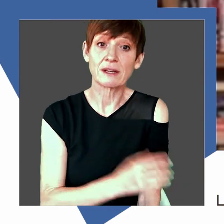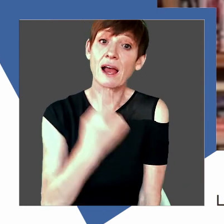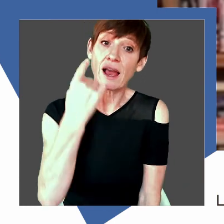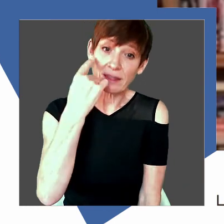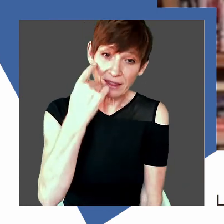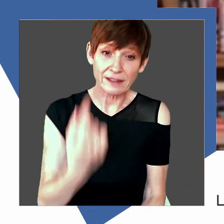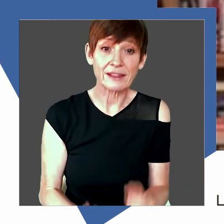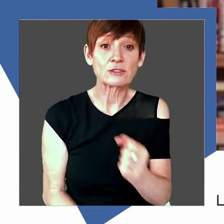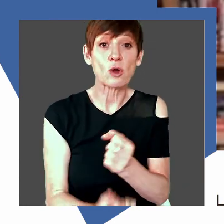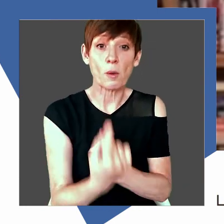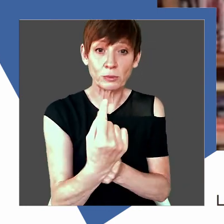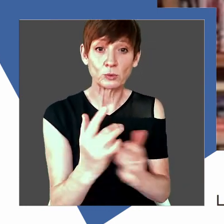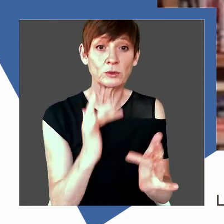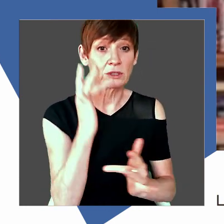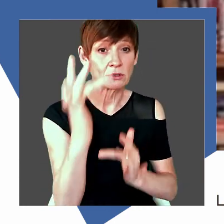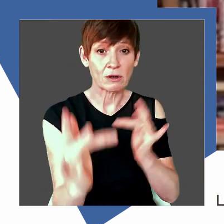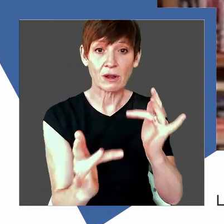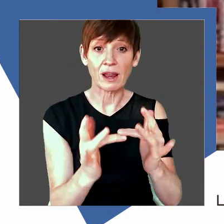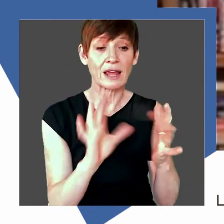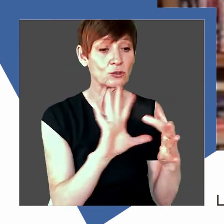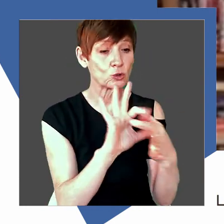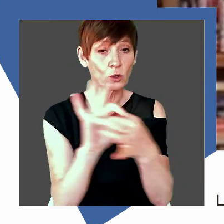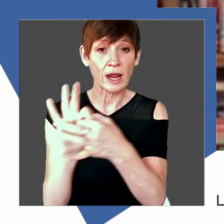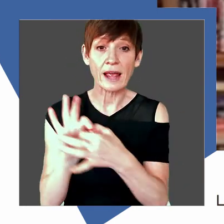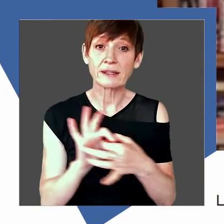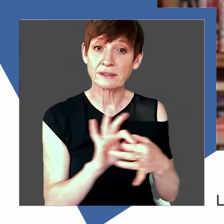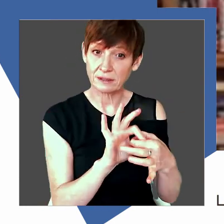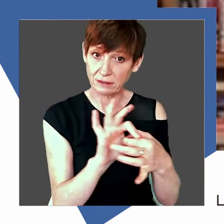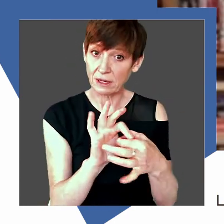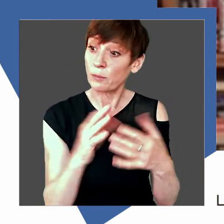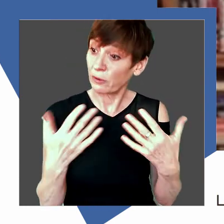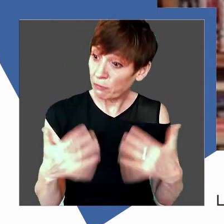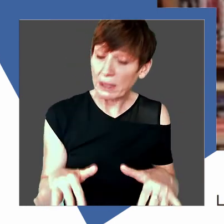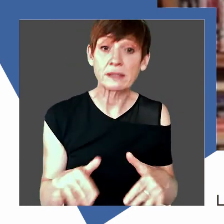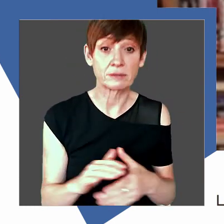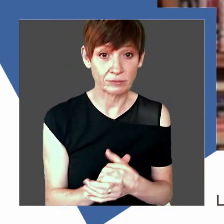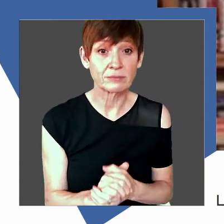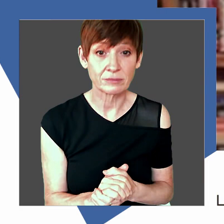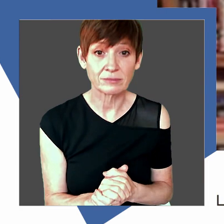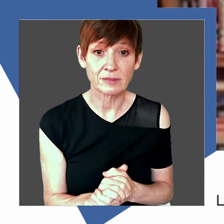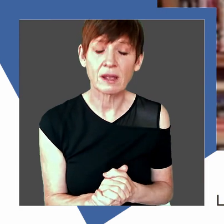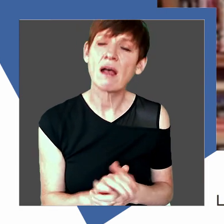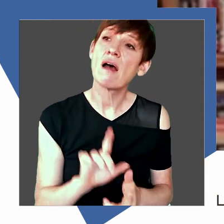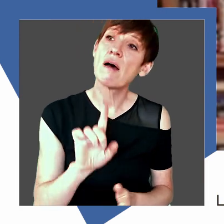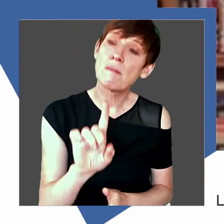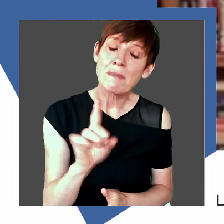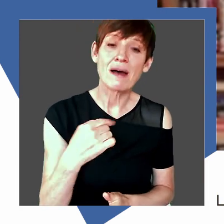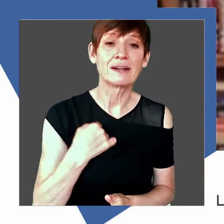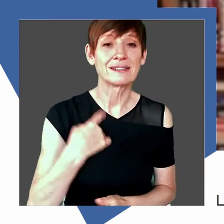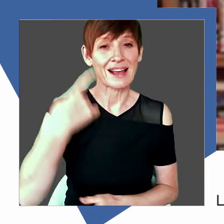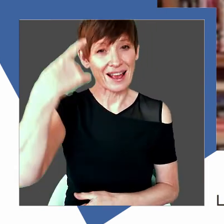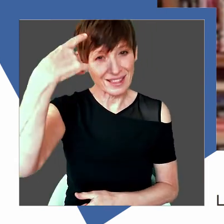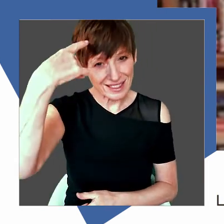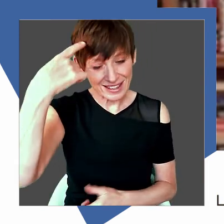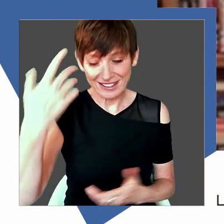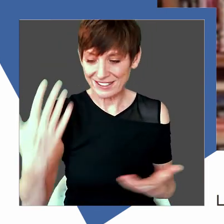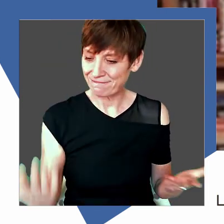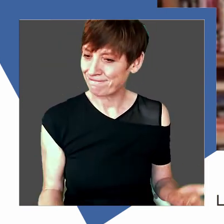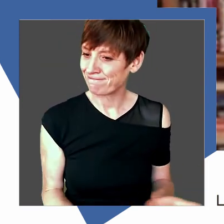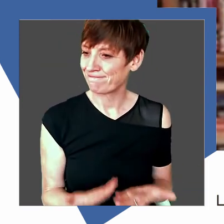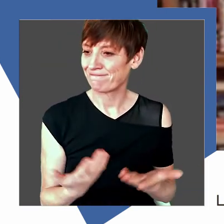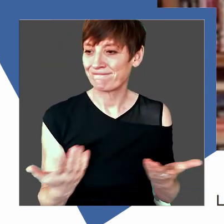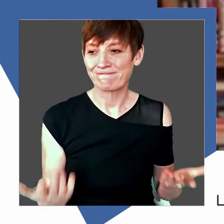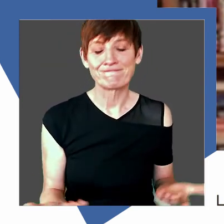opportunities online to connect with each other, and you know, we've done that, but also I think this is also